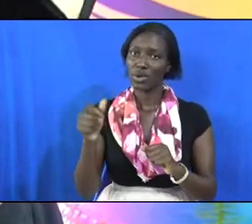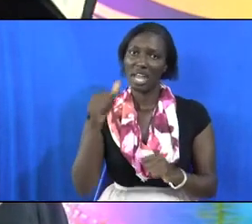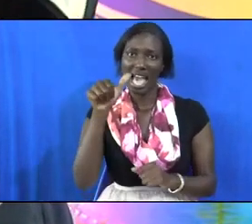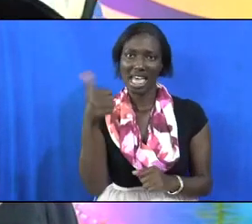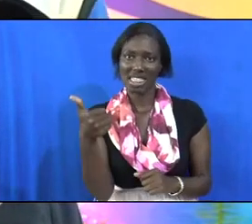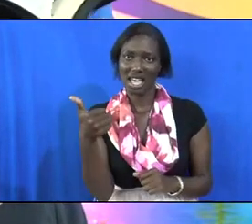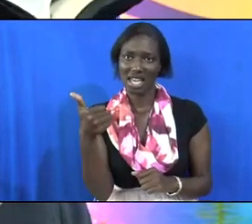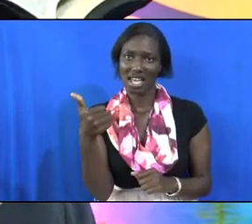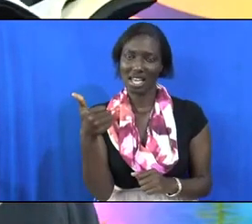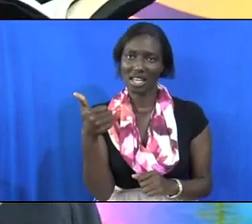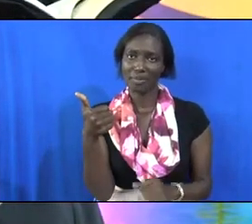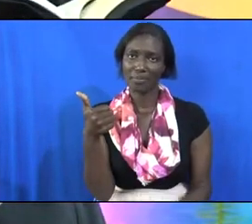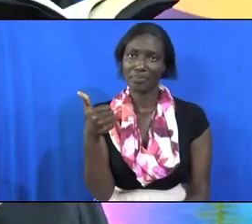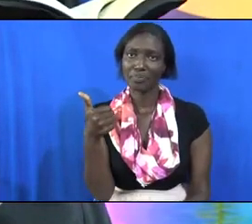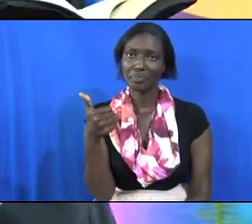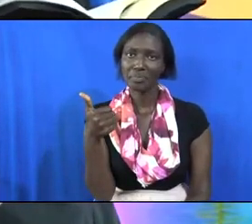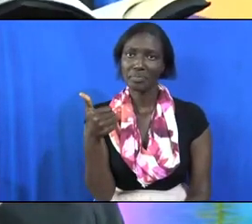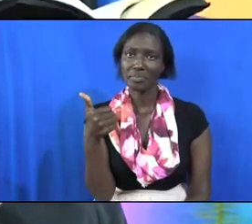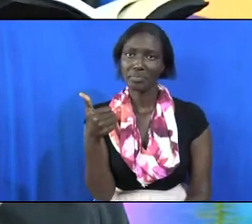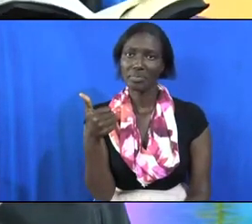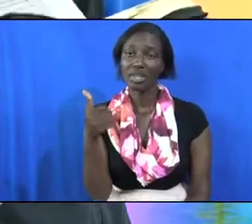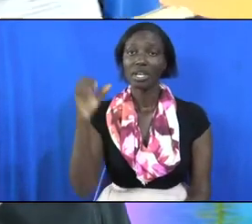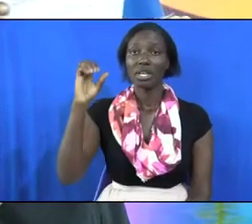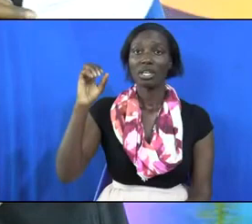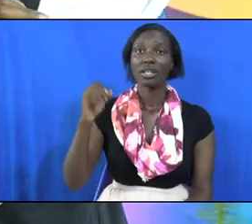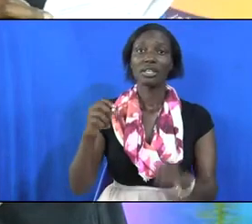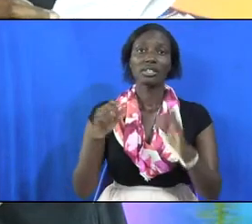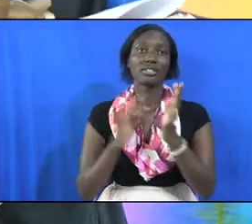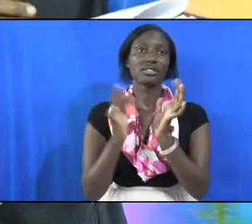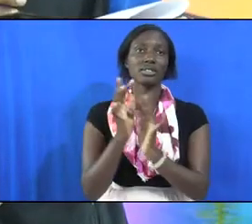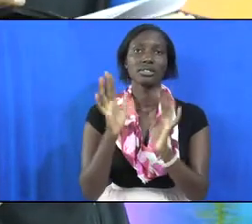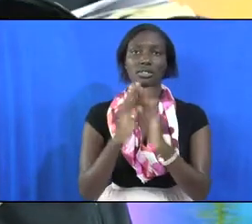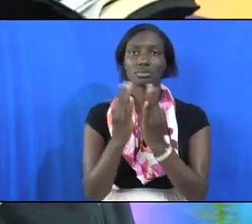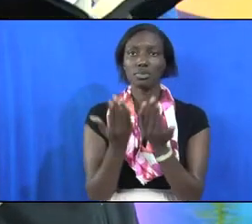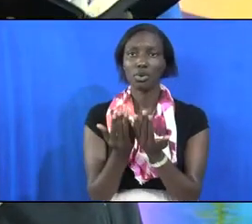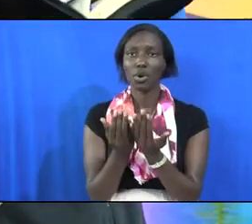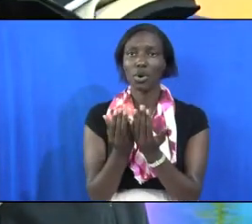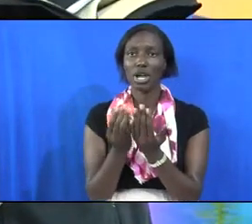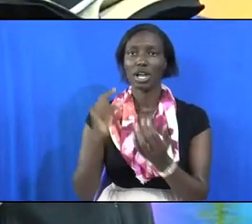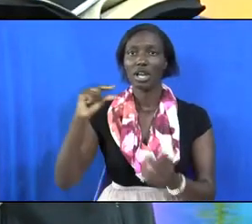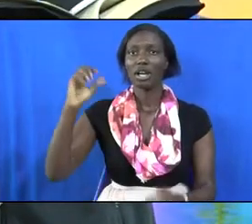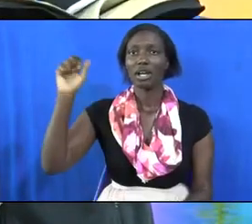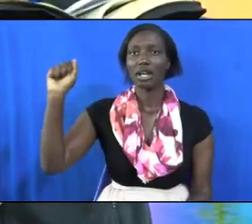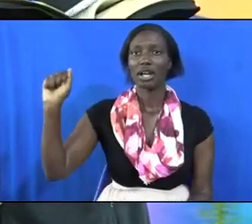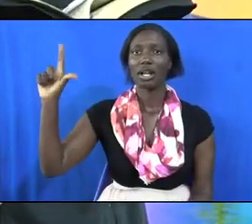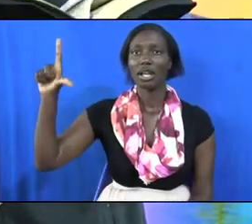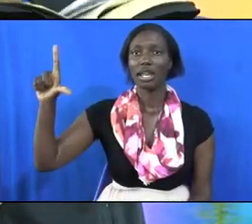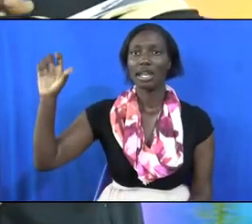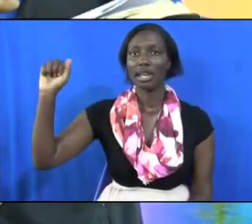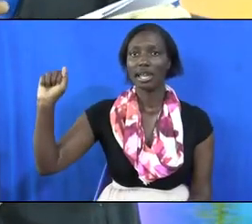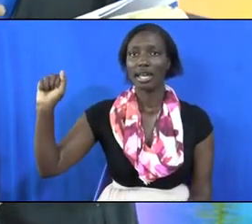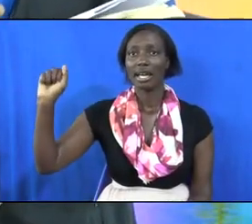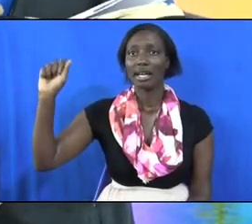I want to address in the book of Galatians. Galatians chapter 3,